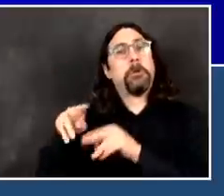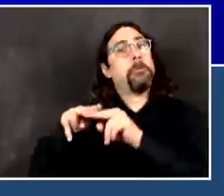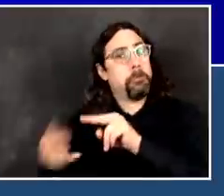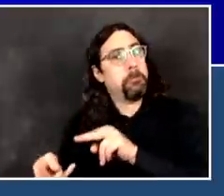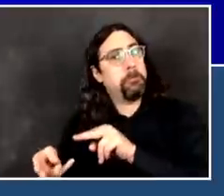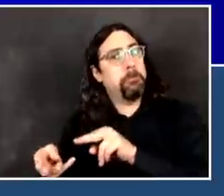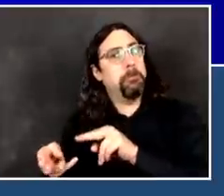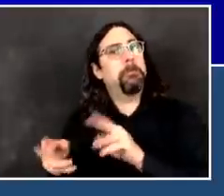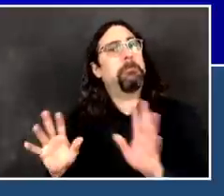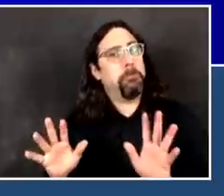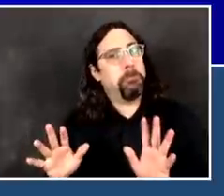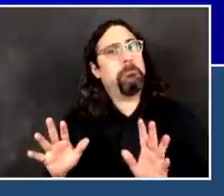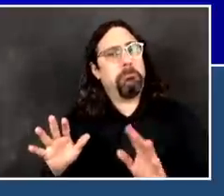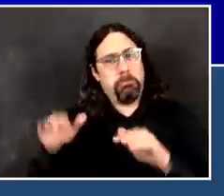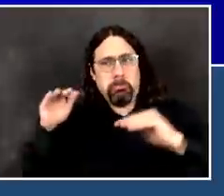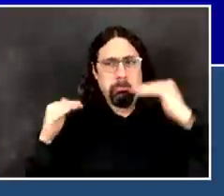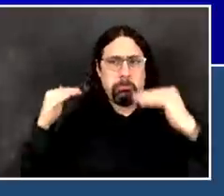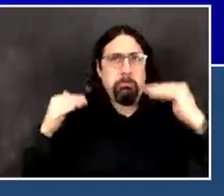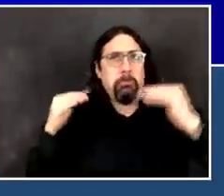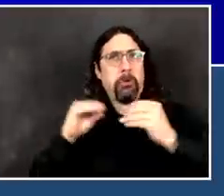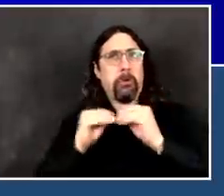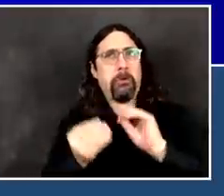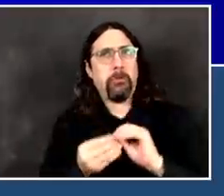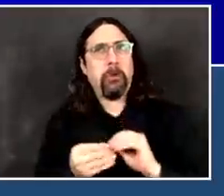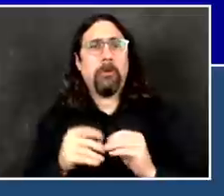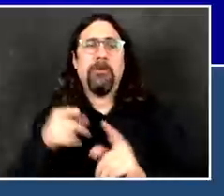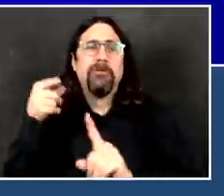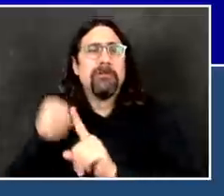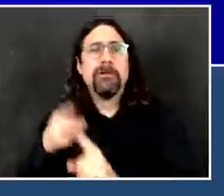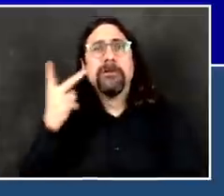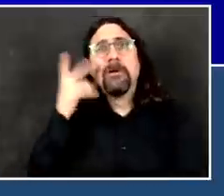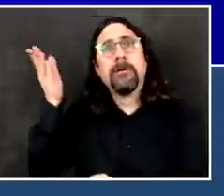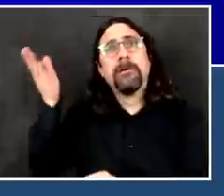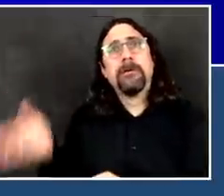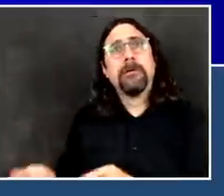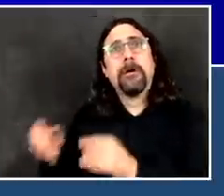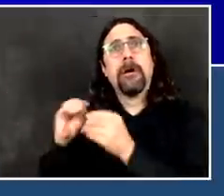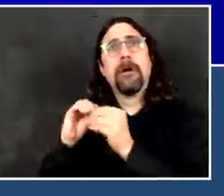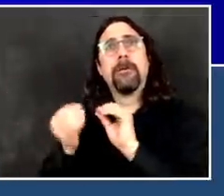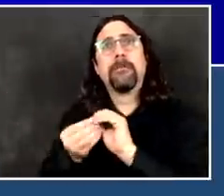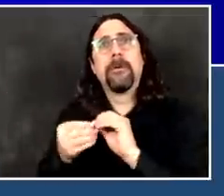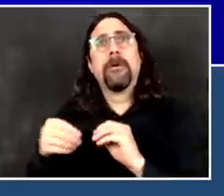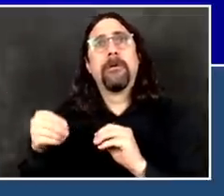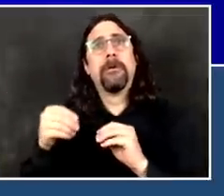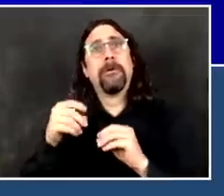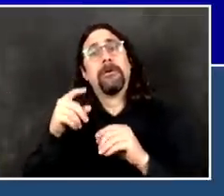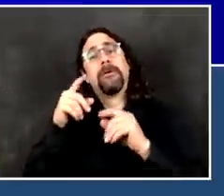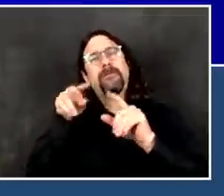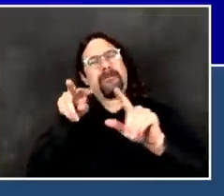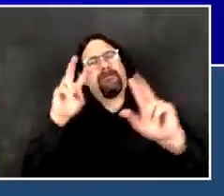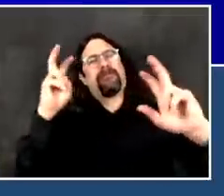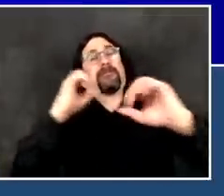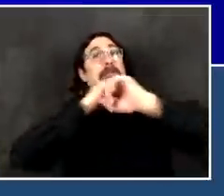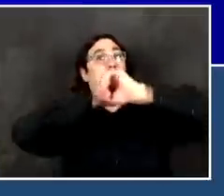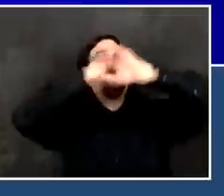seeing definite progress. Not everything that we're looking for to get to the point where we can relax some of the restrictions, but definite progress